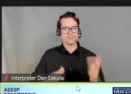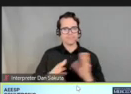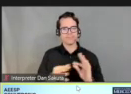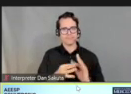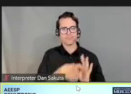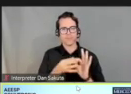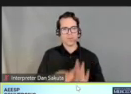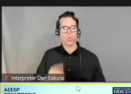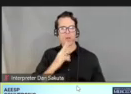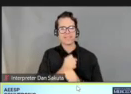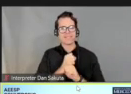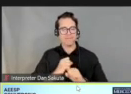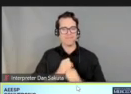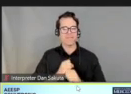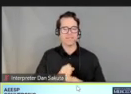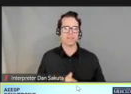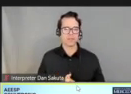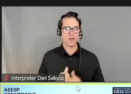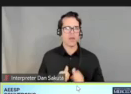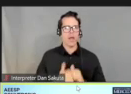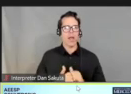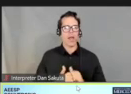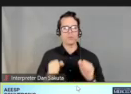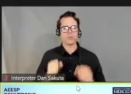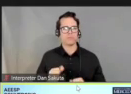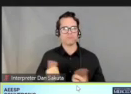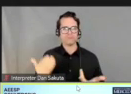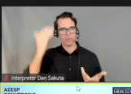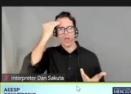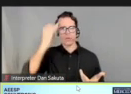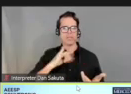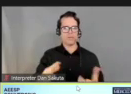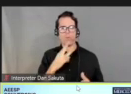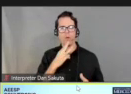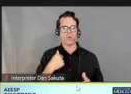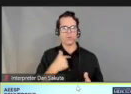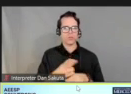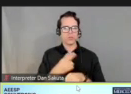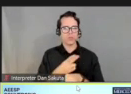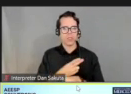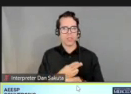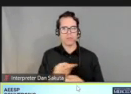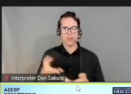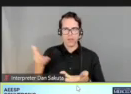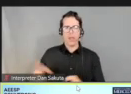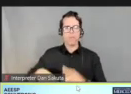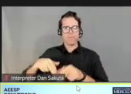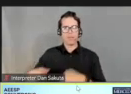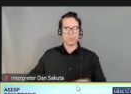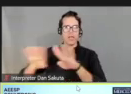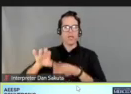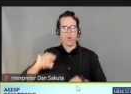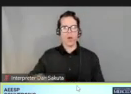and how we can know if the water that we're using in shut down buildings or buildings that have gone to low